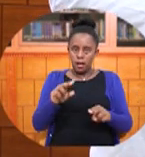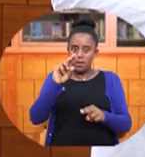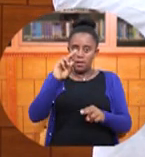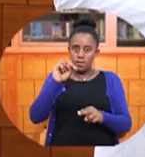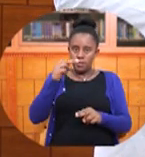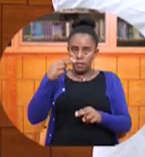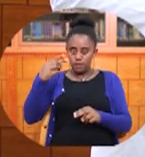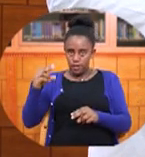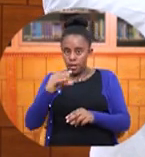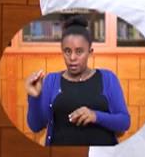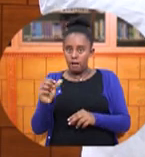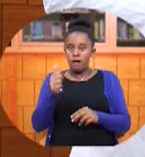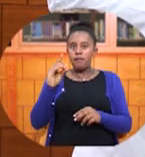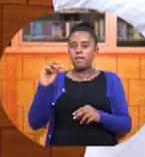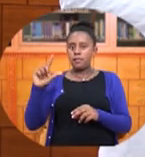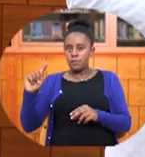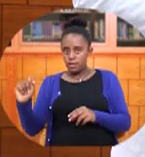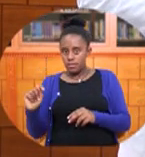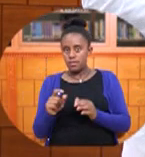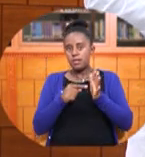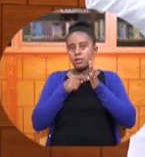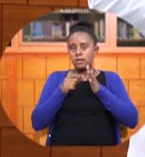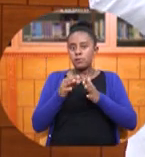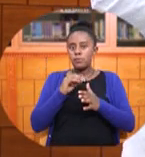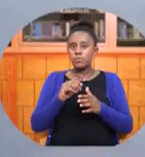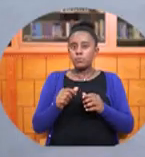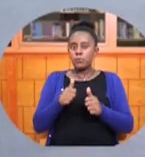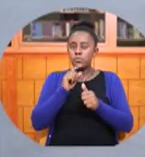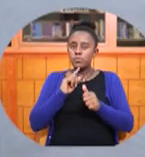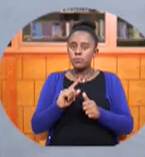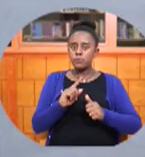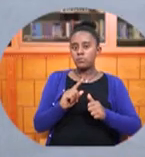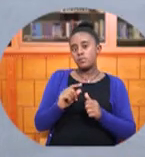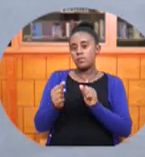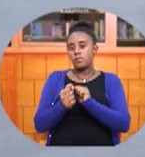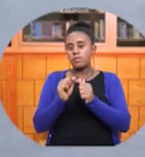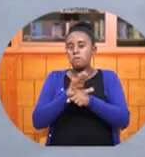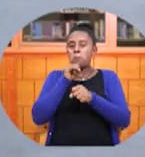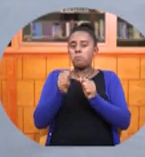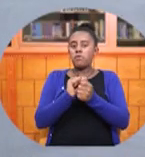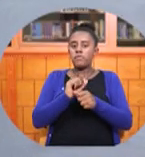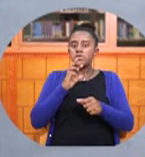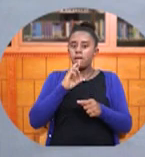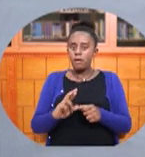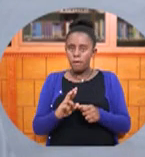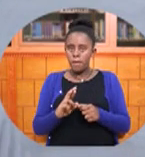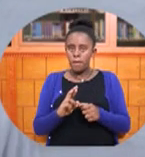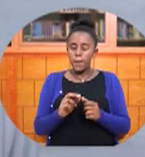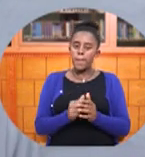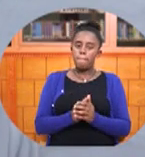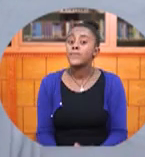and adults. The example insects which is following incomplete metamorphosis are mosquito